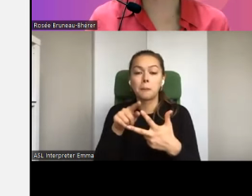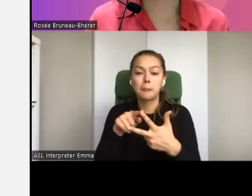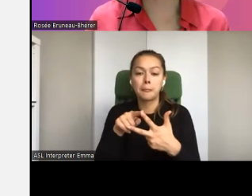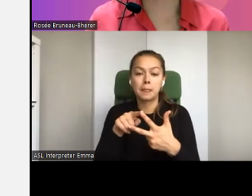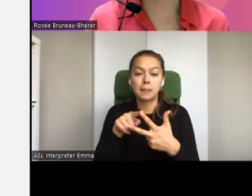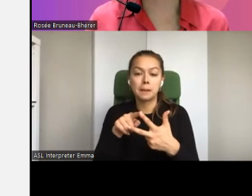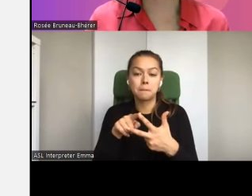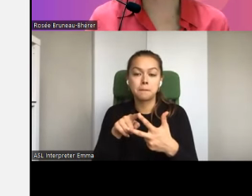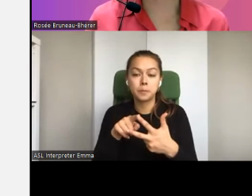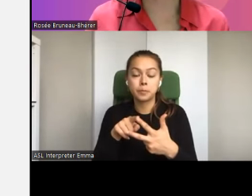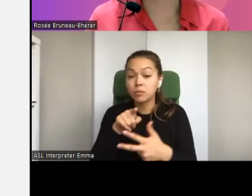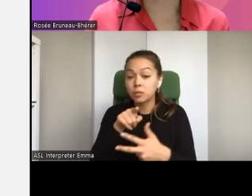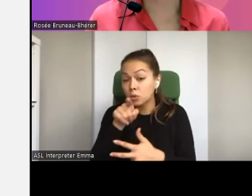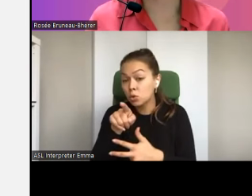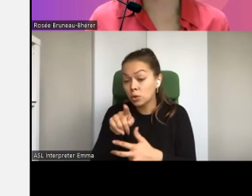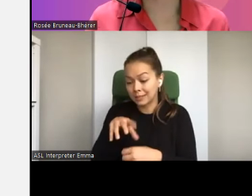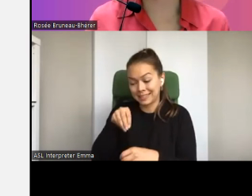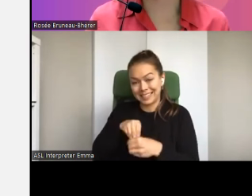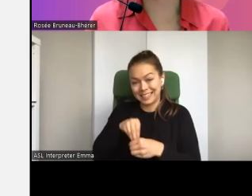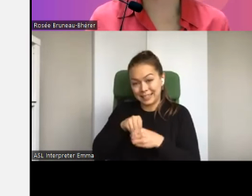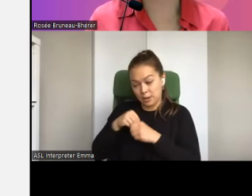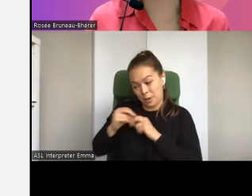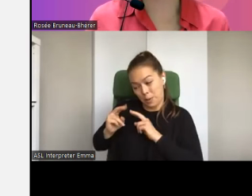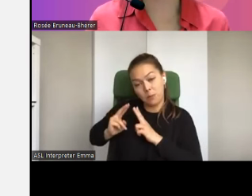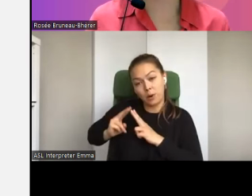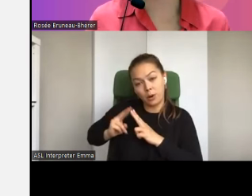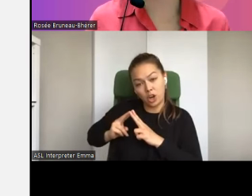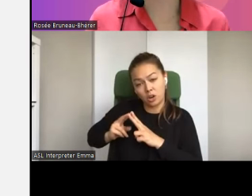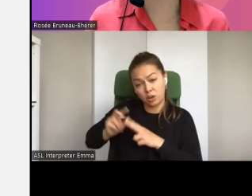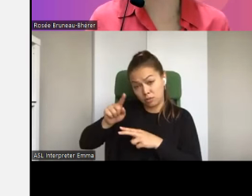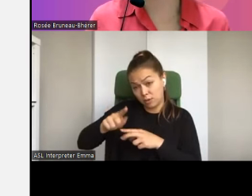intimate partner violence before you were 18?